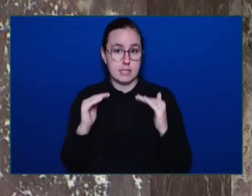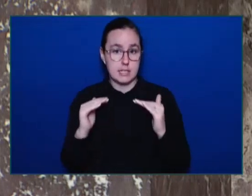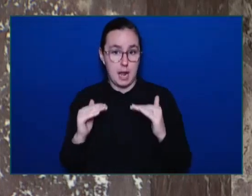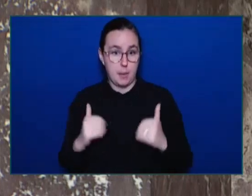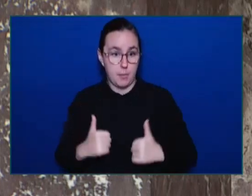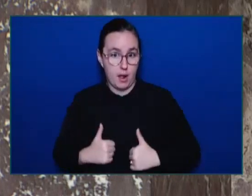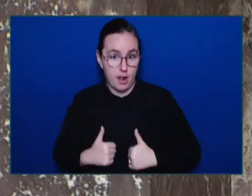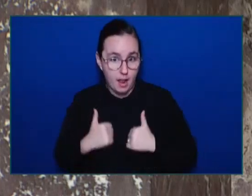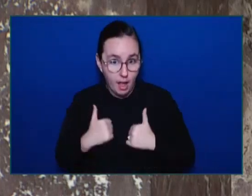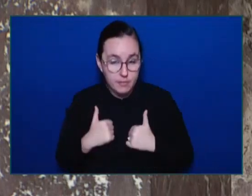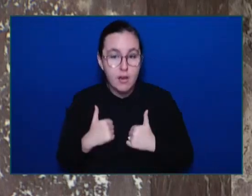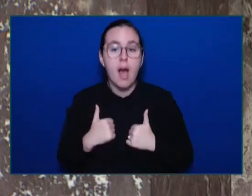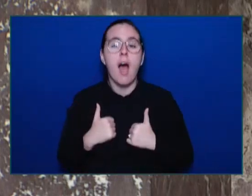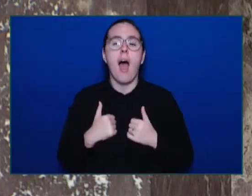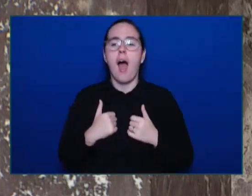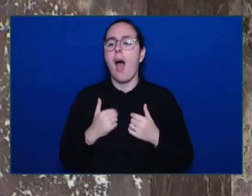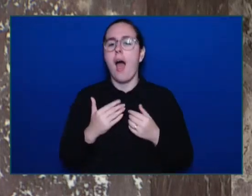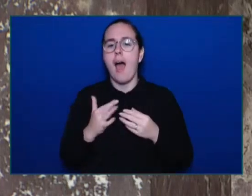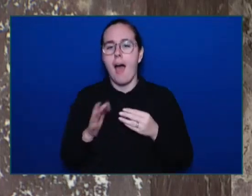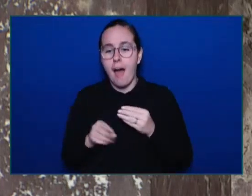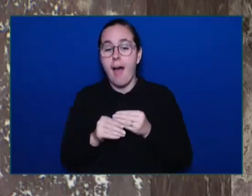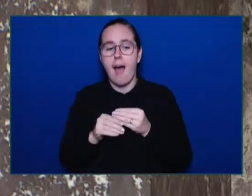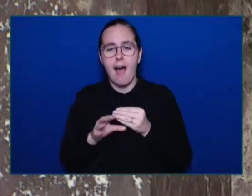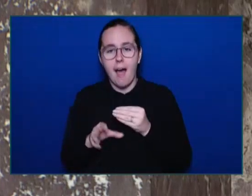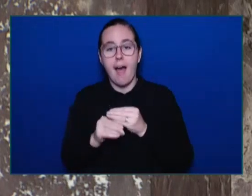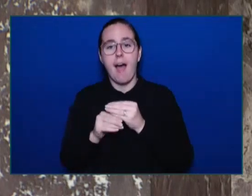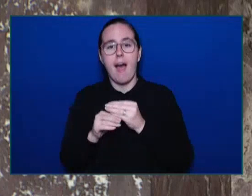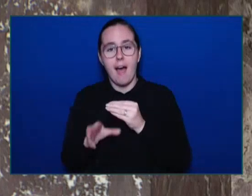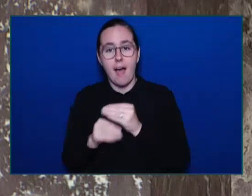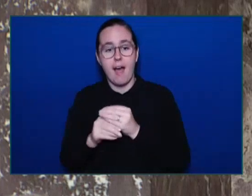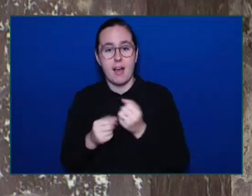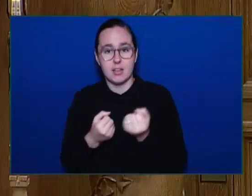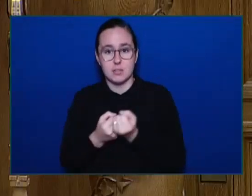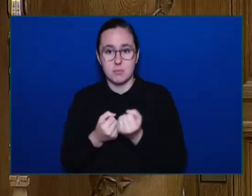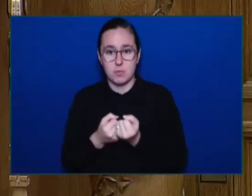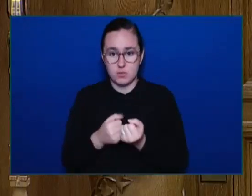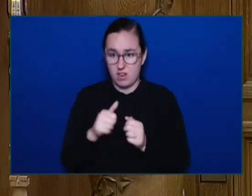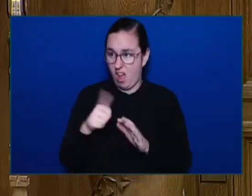has worked in other jurisdictions, and we're going to continue to do that work.